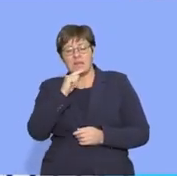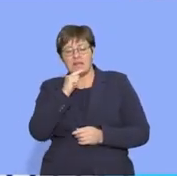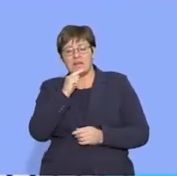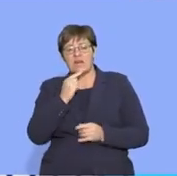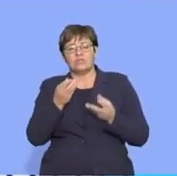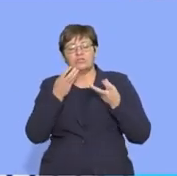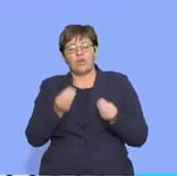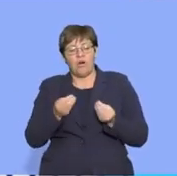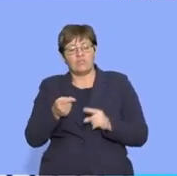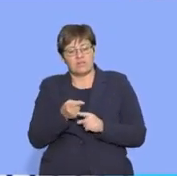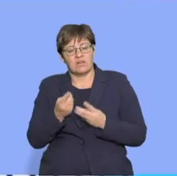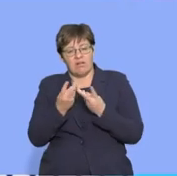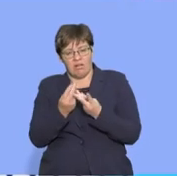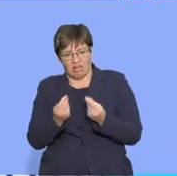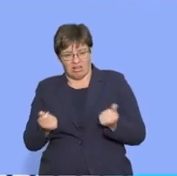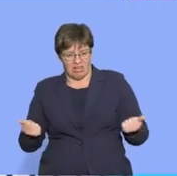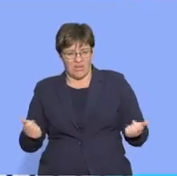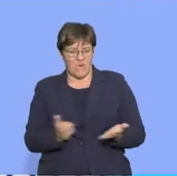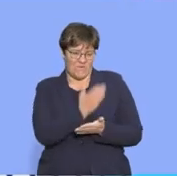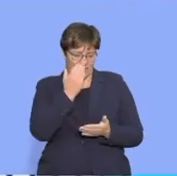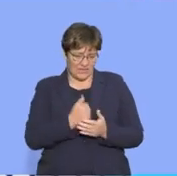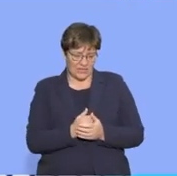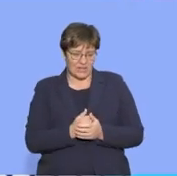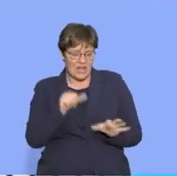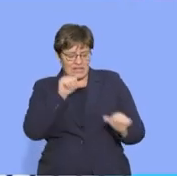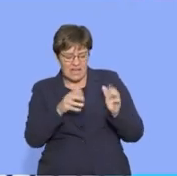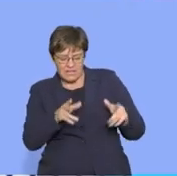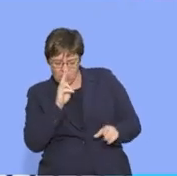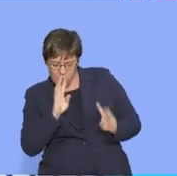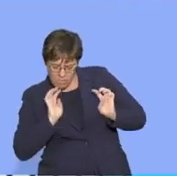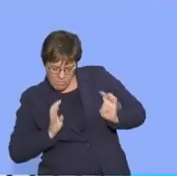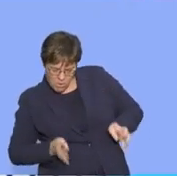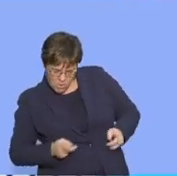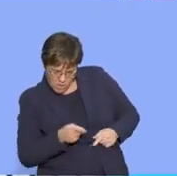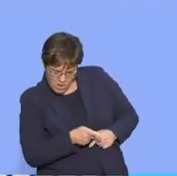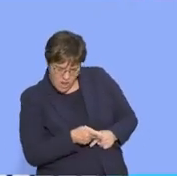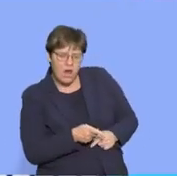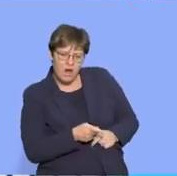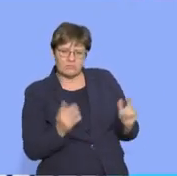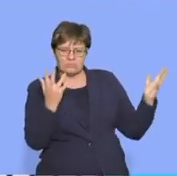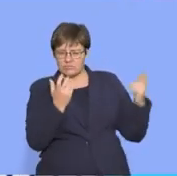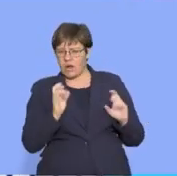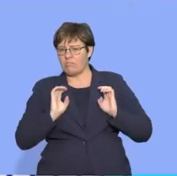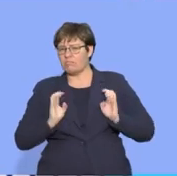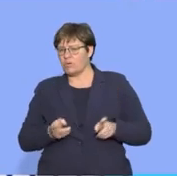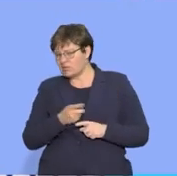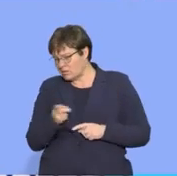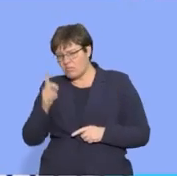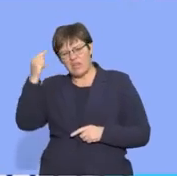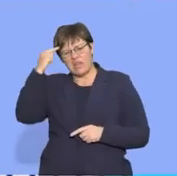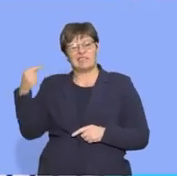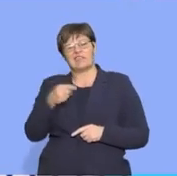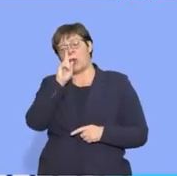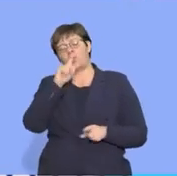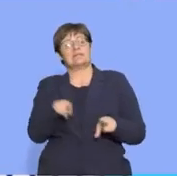the bones fossilize, but the soft parts of the body generally don't. So scientists have to look at the bones and then